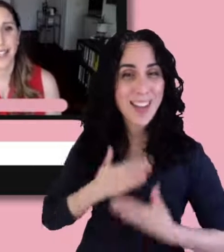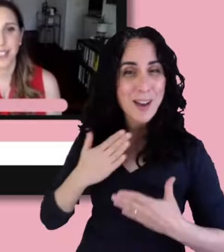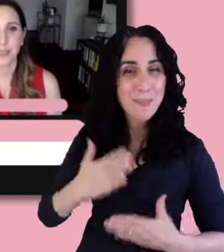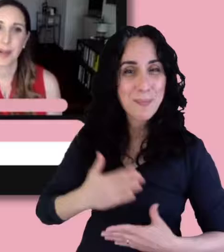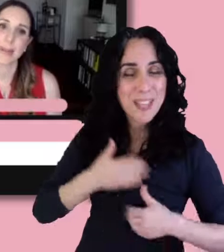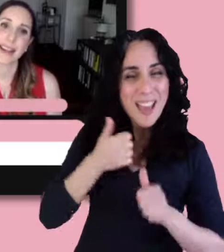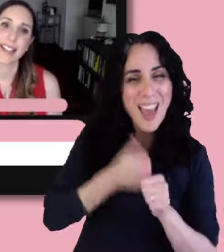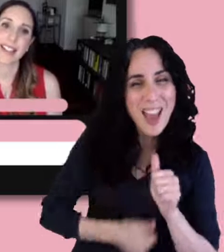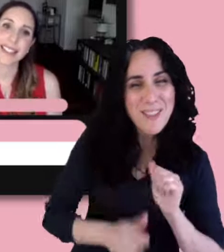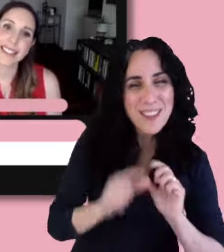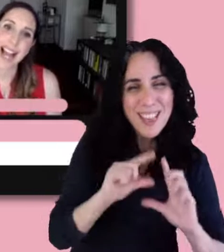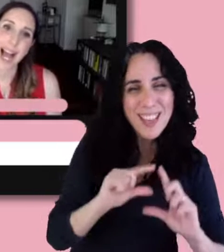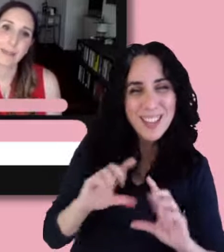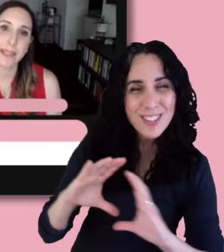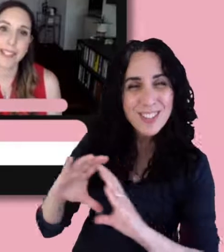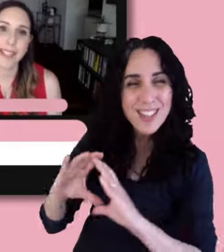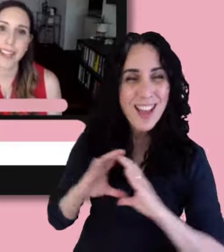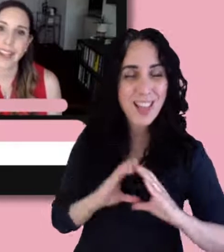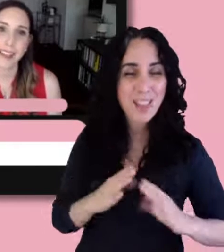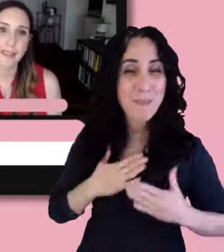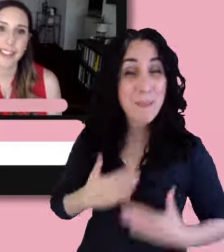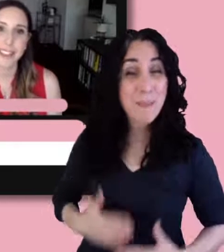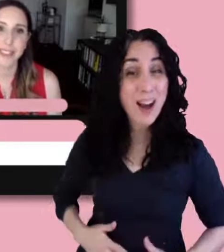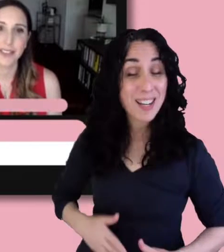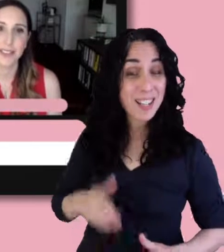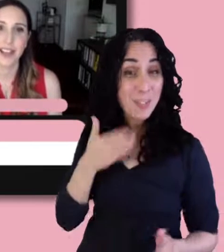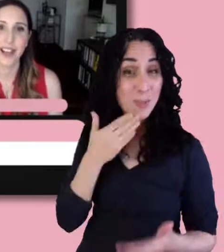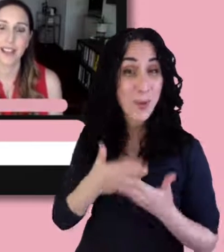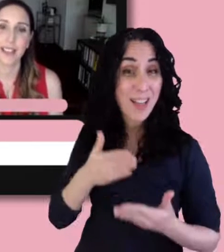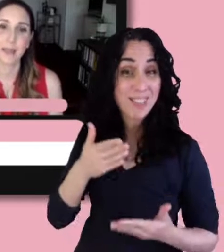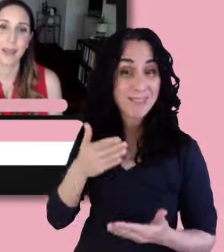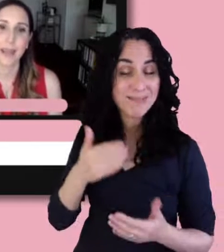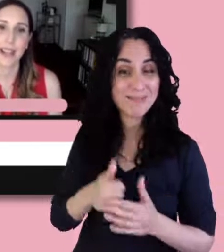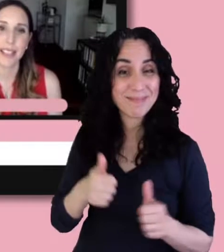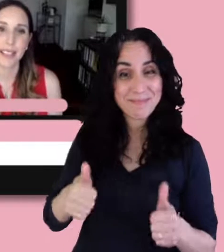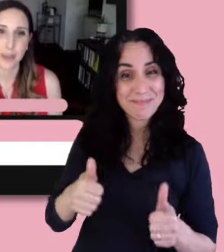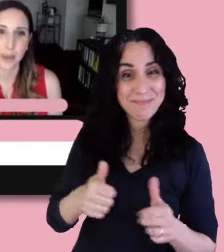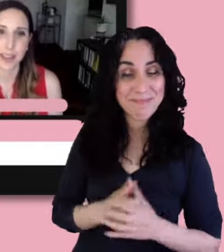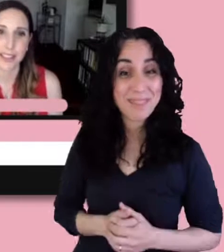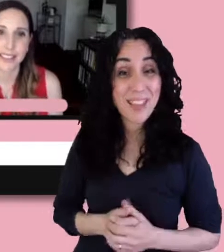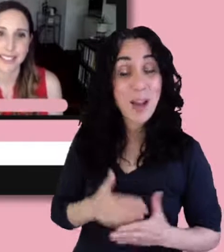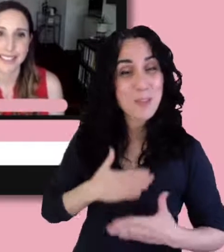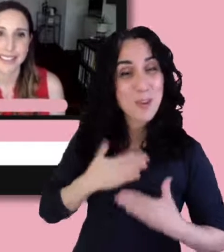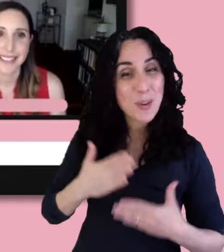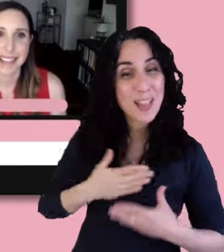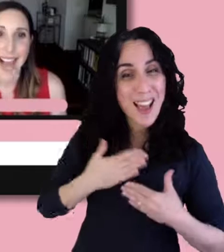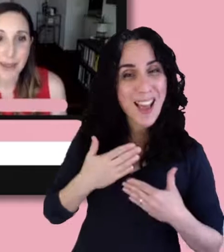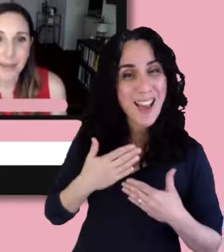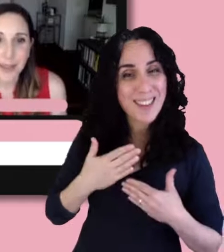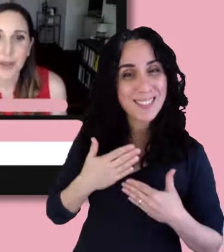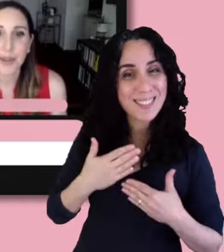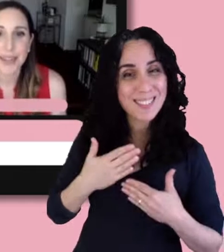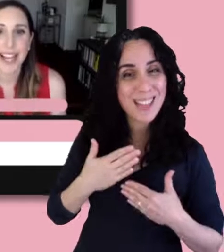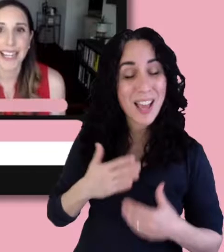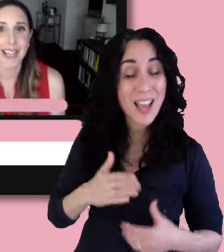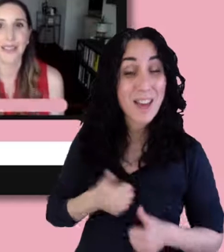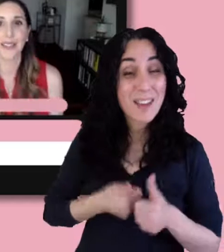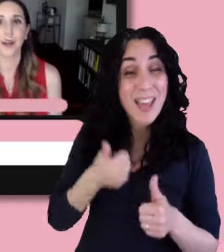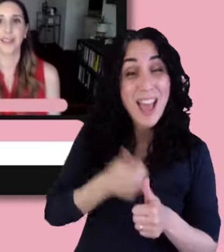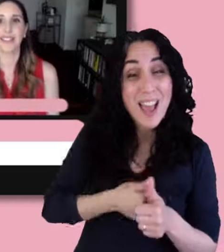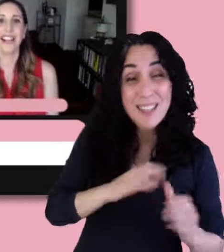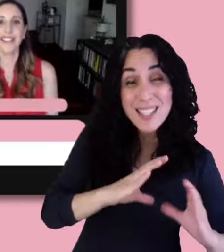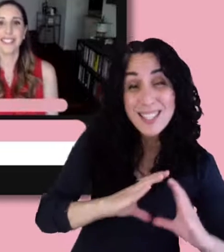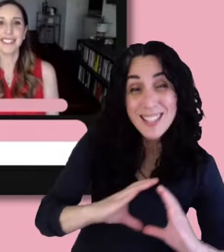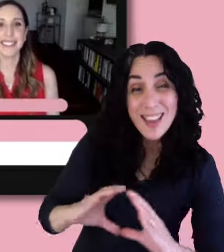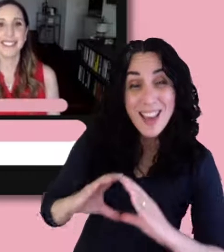cell in my body is happy. Every little cell in my body is well. I'm so glad. I don't want to go